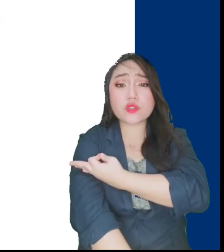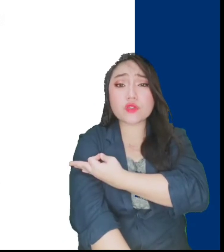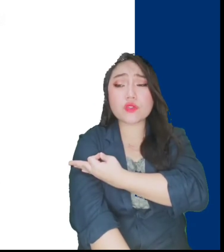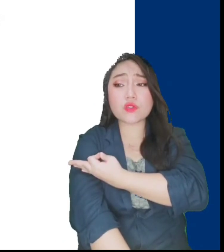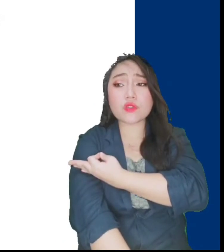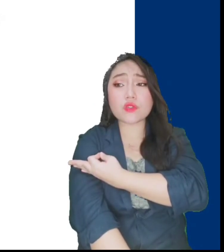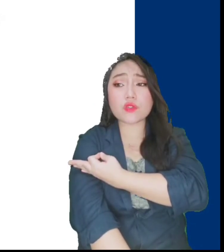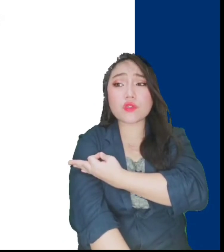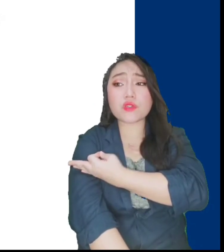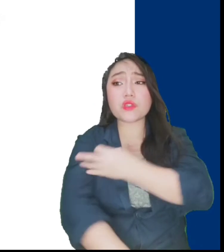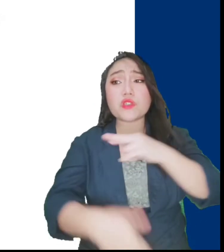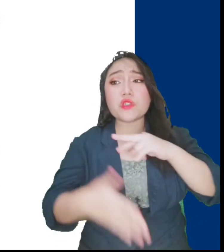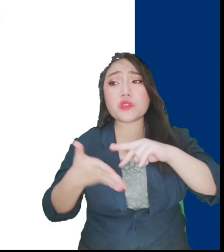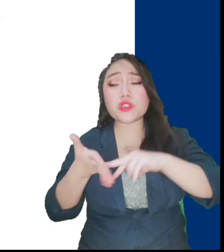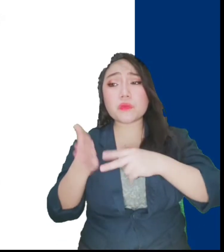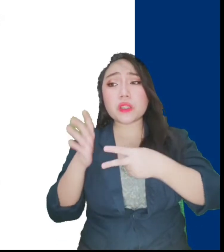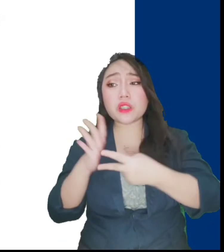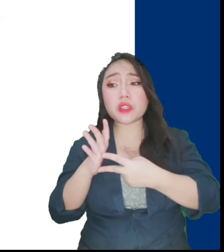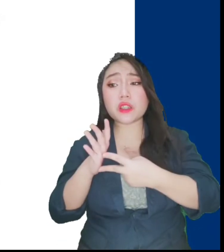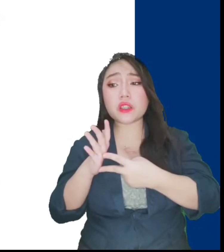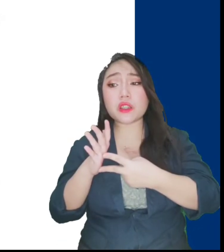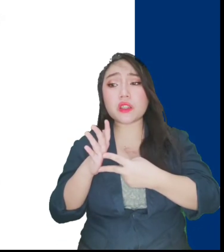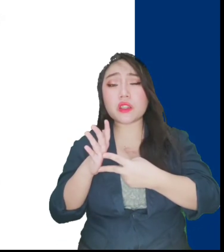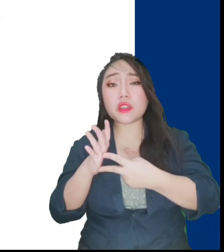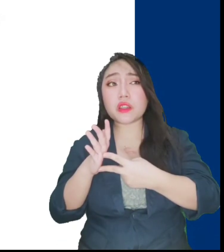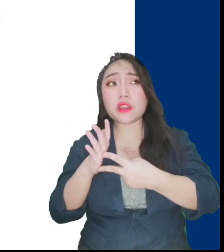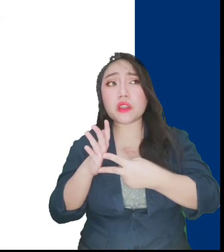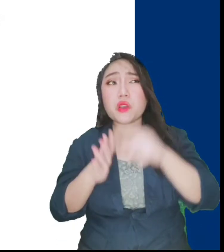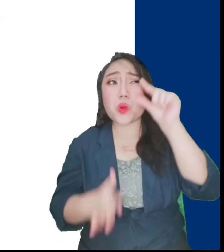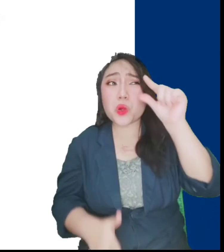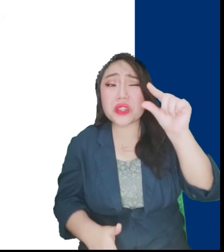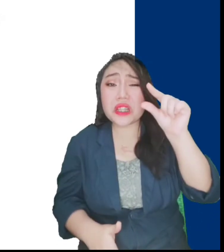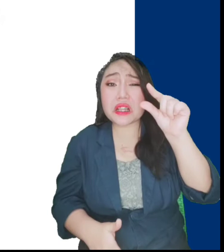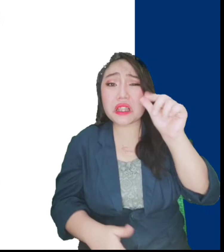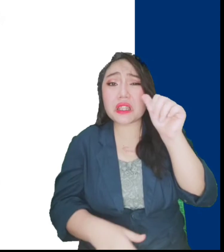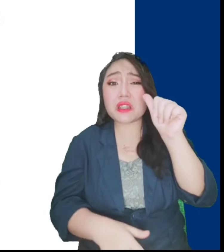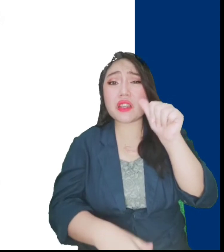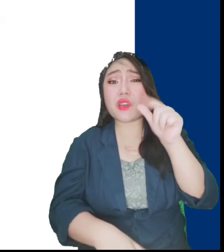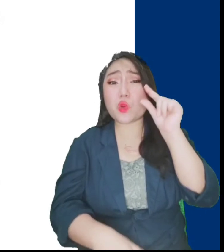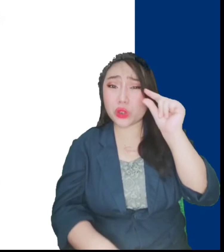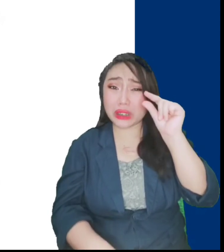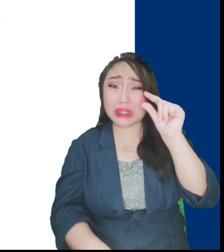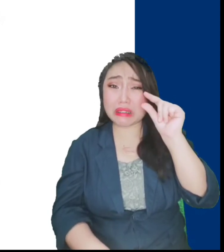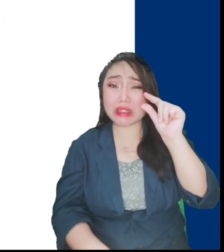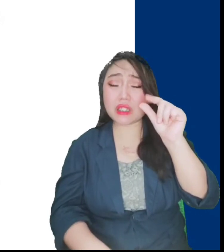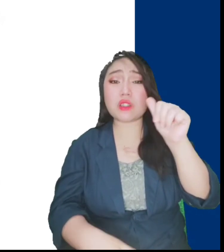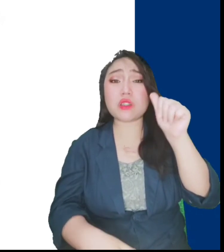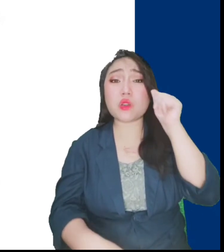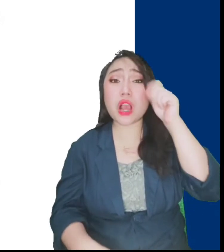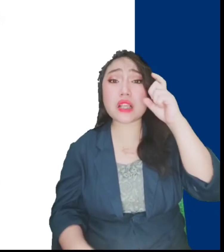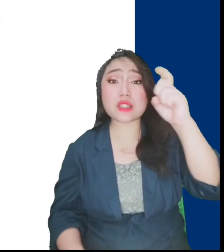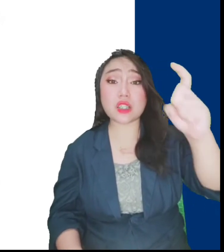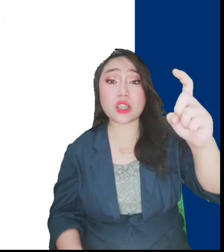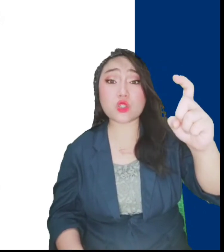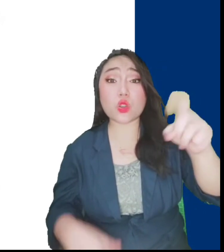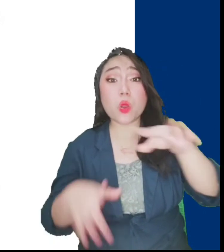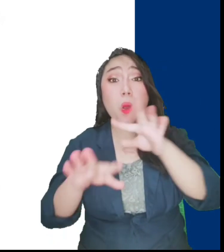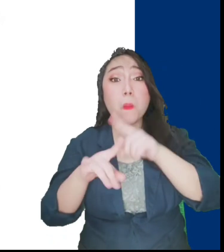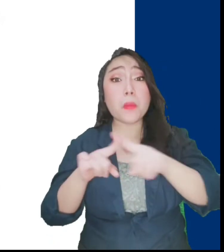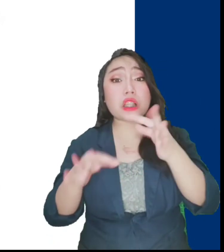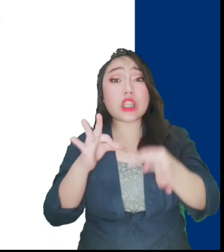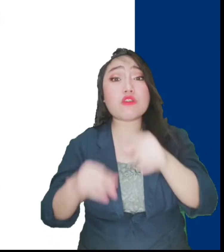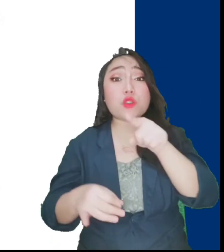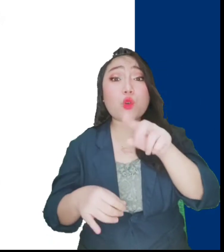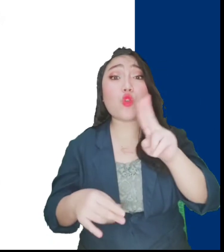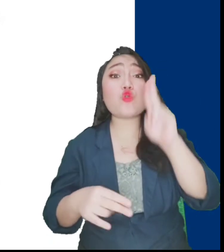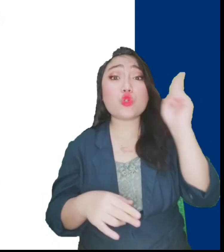But look at the force. If you will push this using a smaller force,